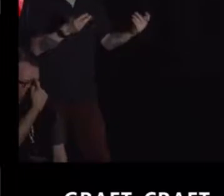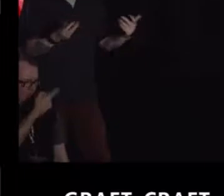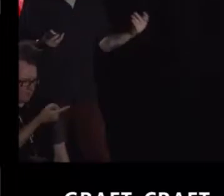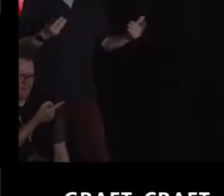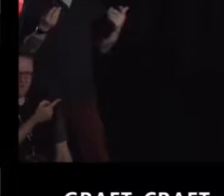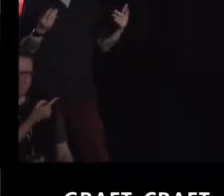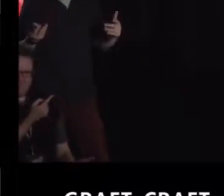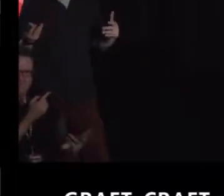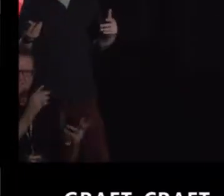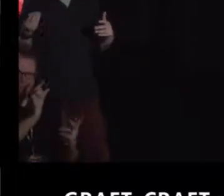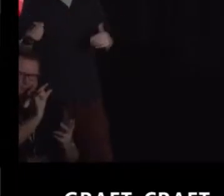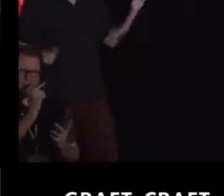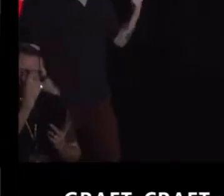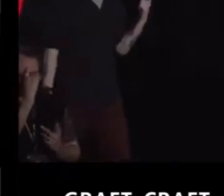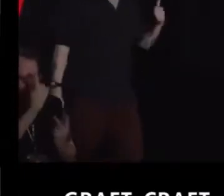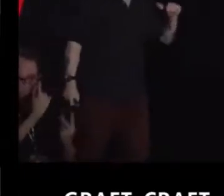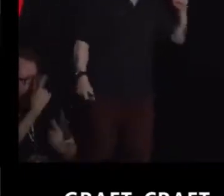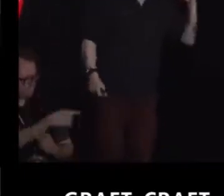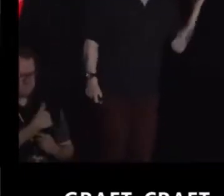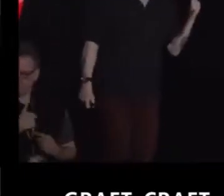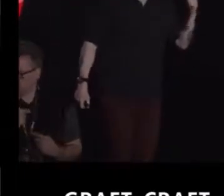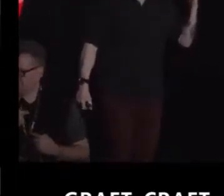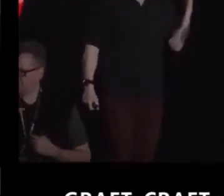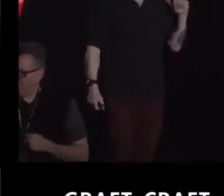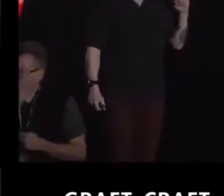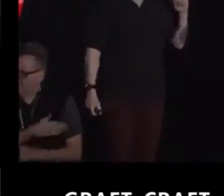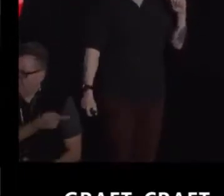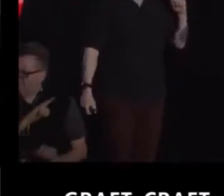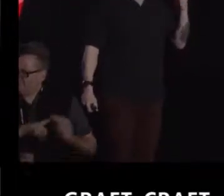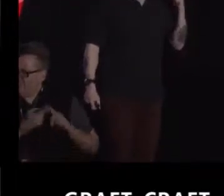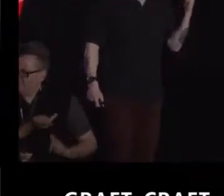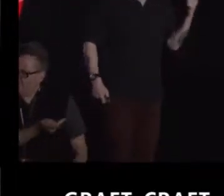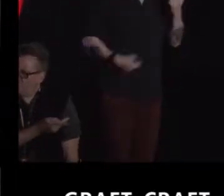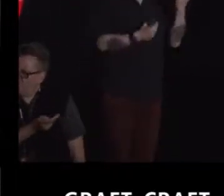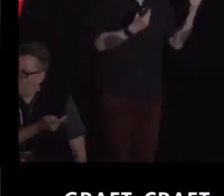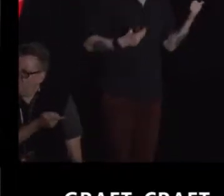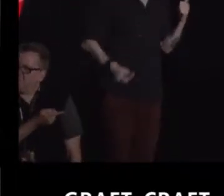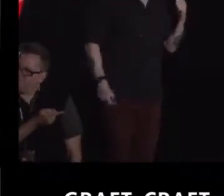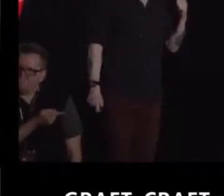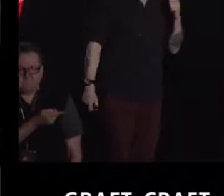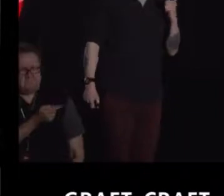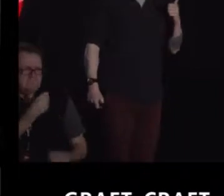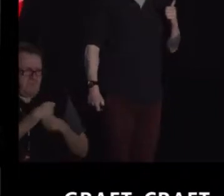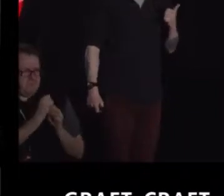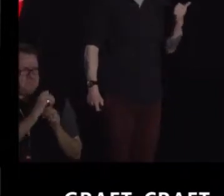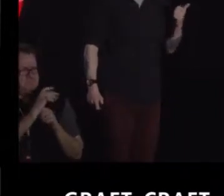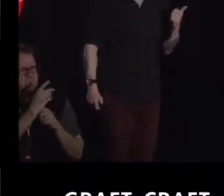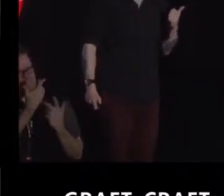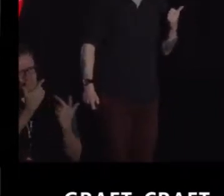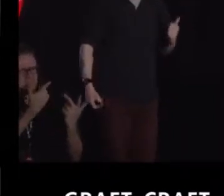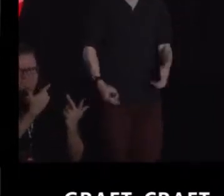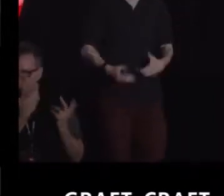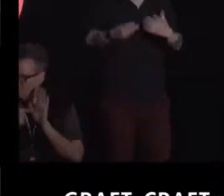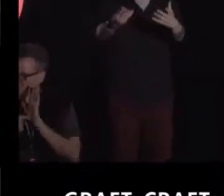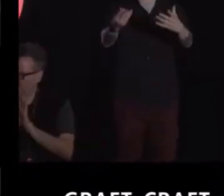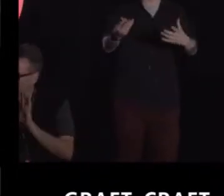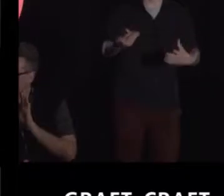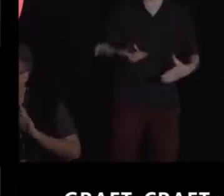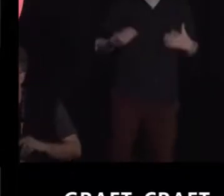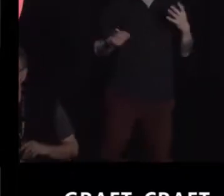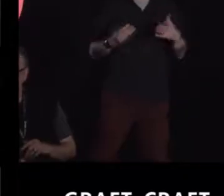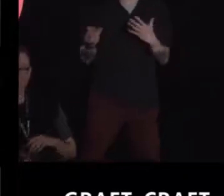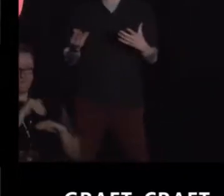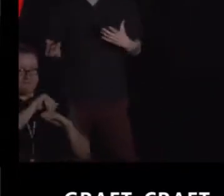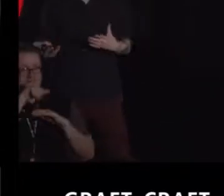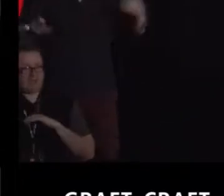for just small little pieces of content, little things, and said, well, my son and his mate make some stuff. What do you think?